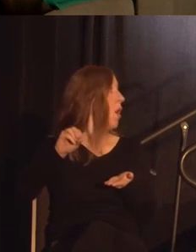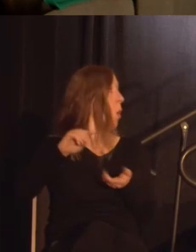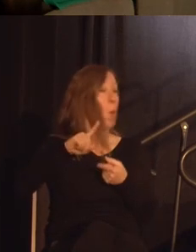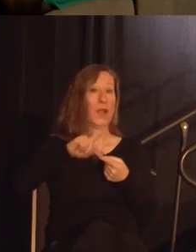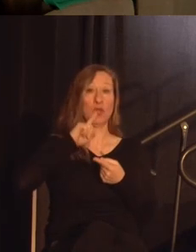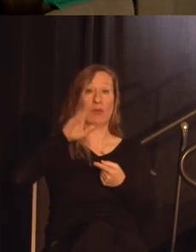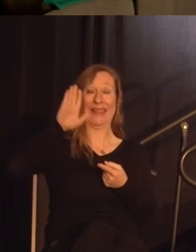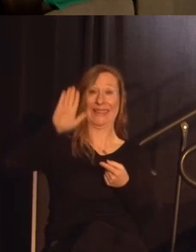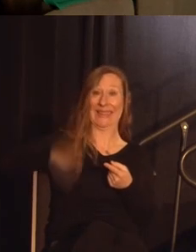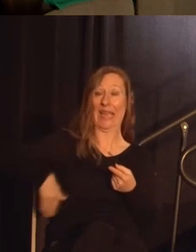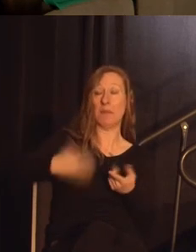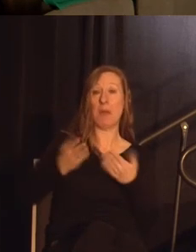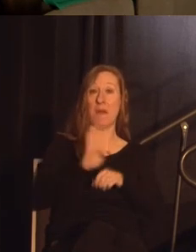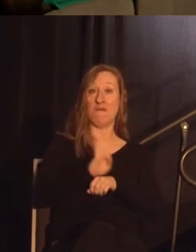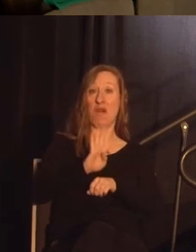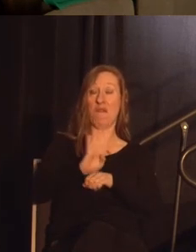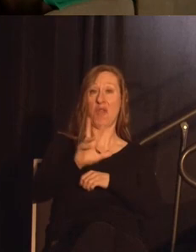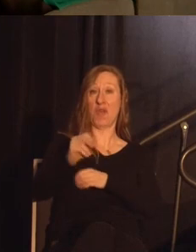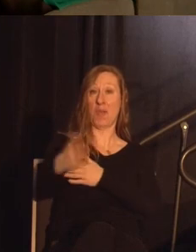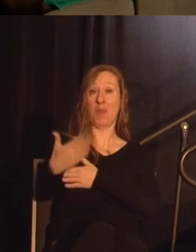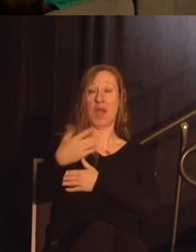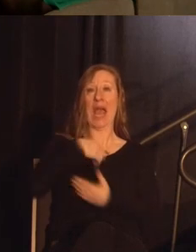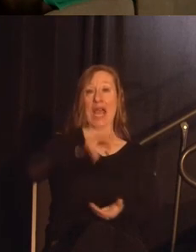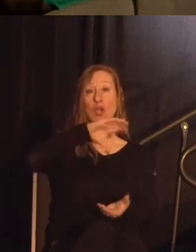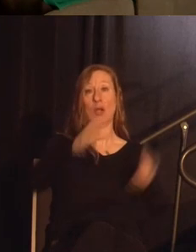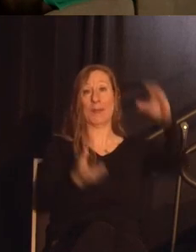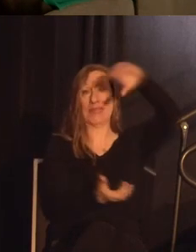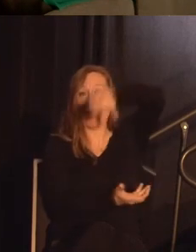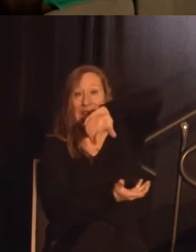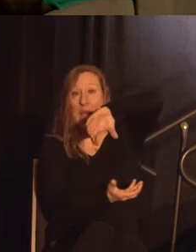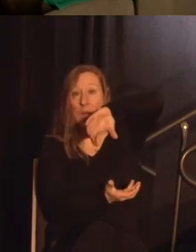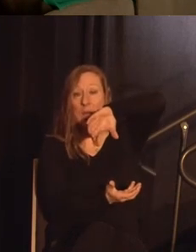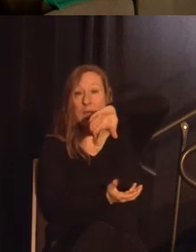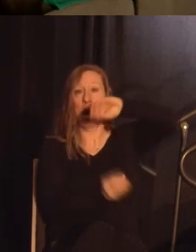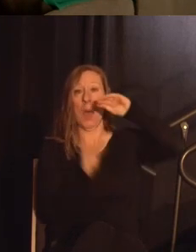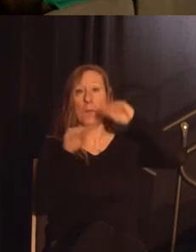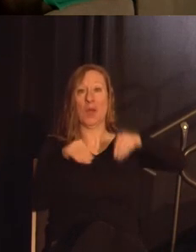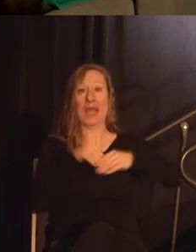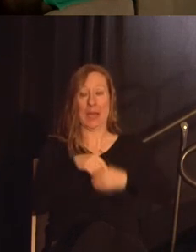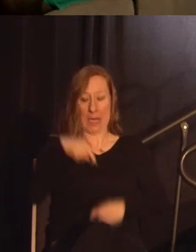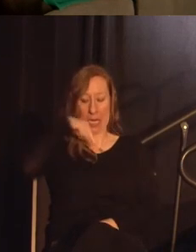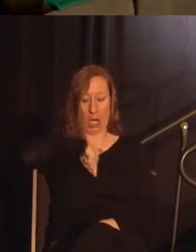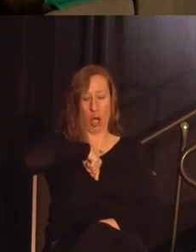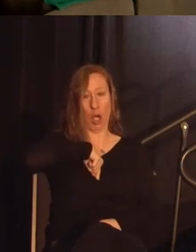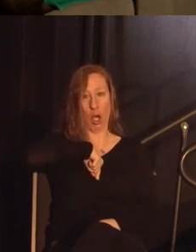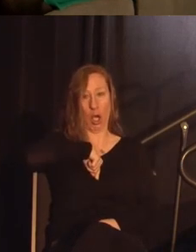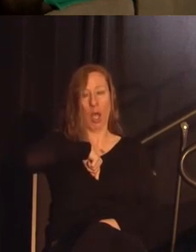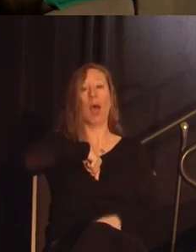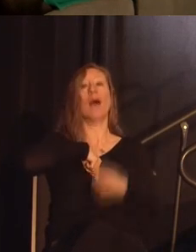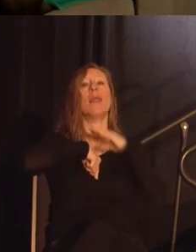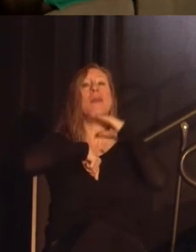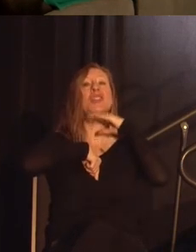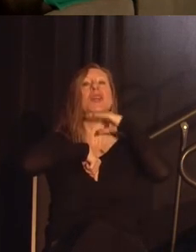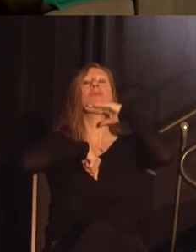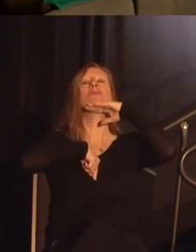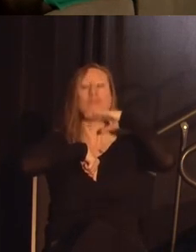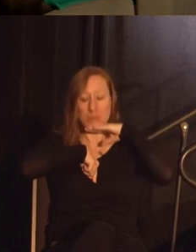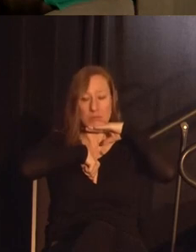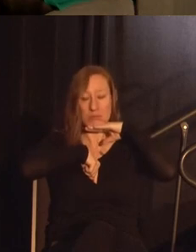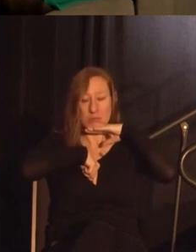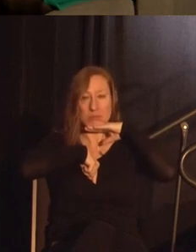late, like 4:30 a.m., I turn it upside down, and I stick it in my cleavage, and then I rest my chin on it.